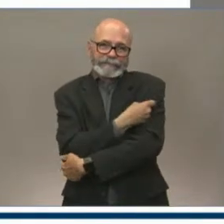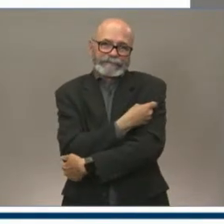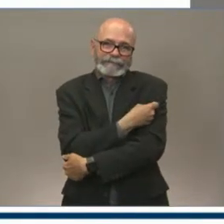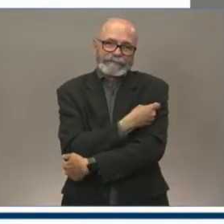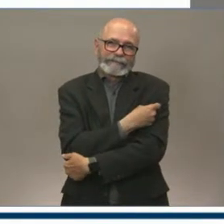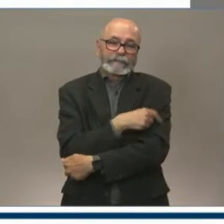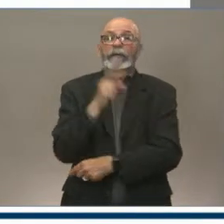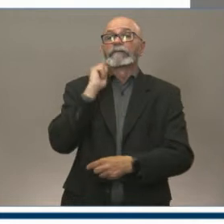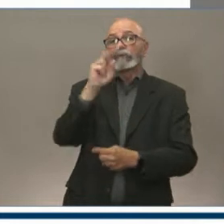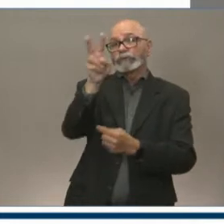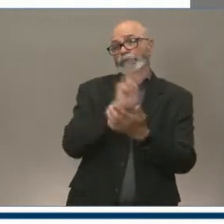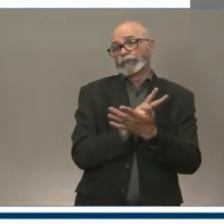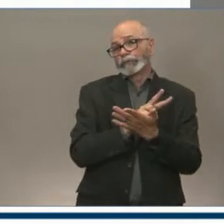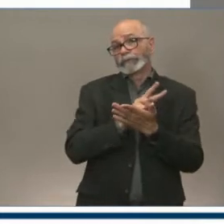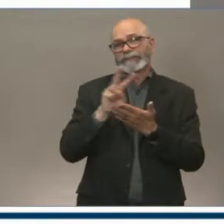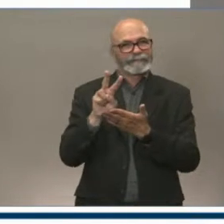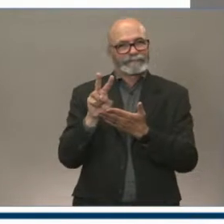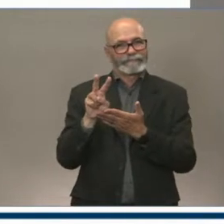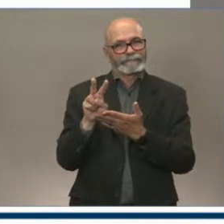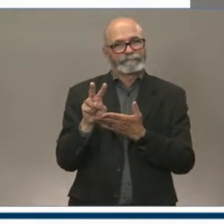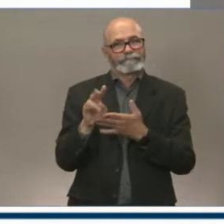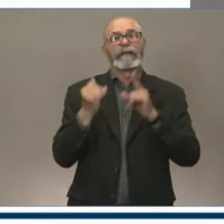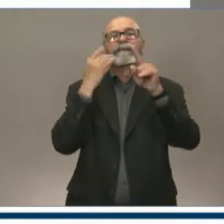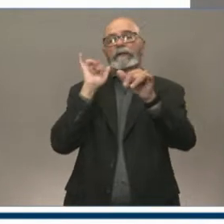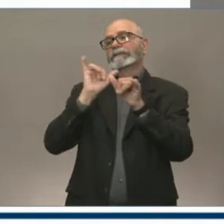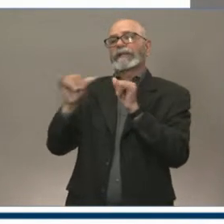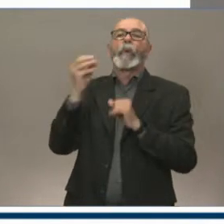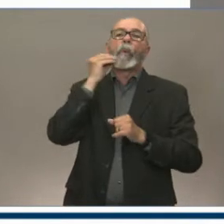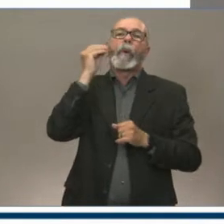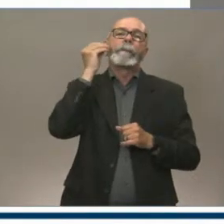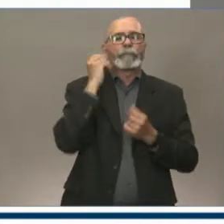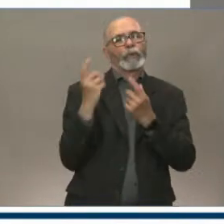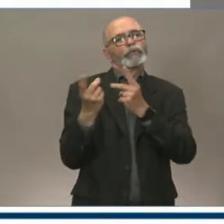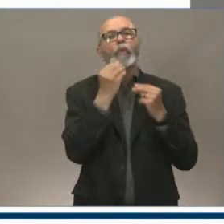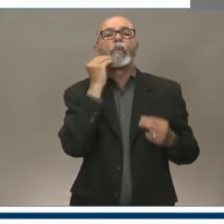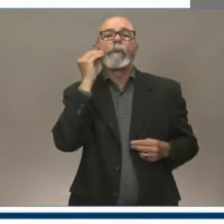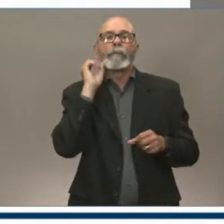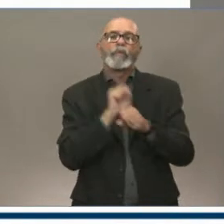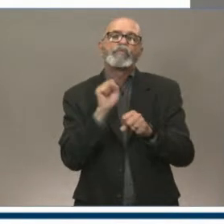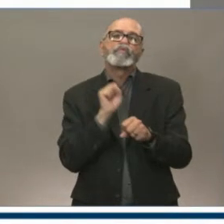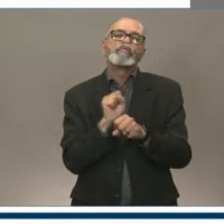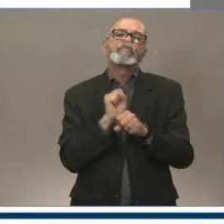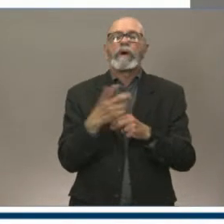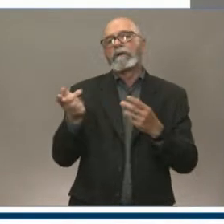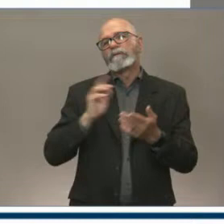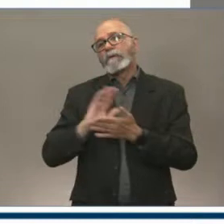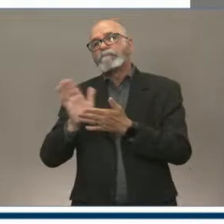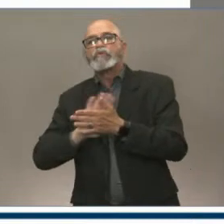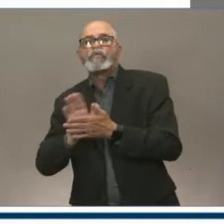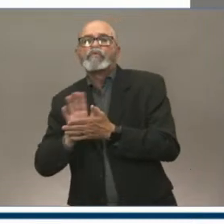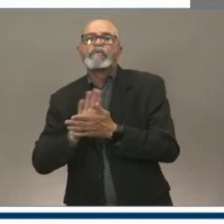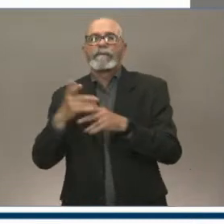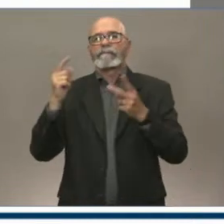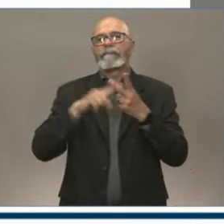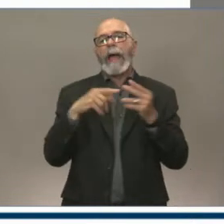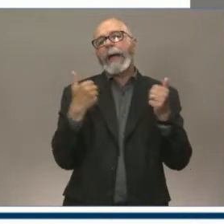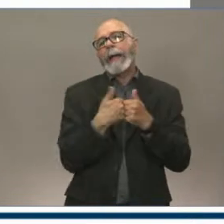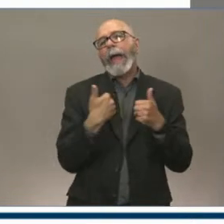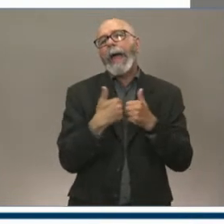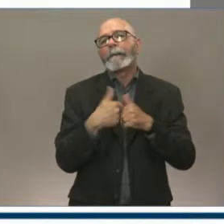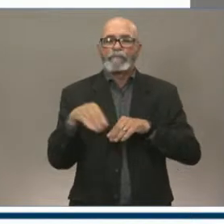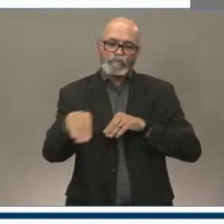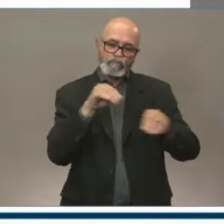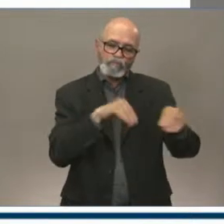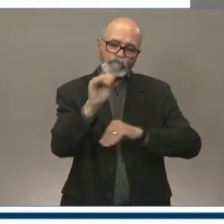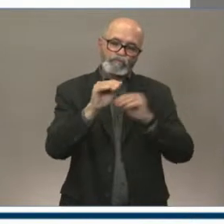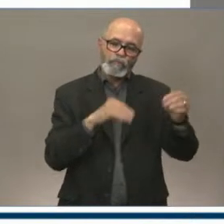weeks, work from home if you can. Watch movies, play board games, go for walks, but stay close to home. Follow